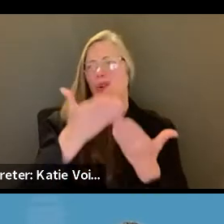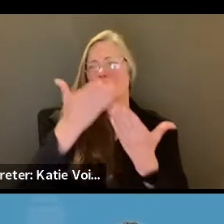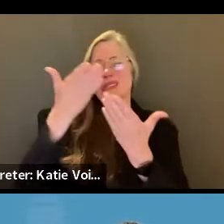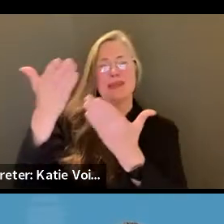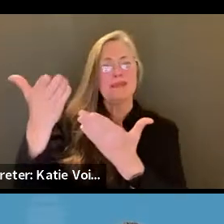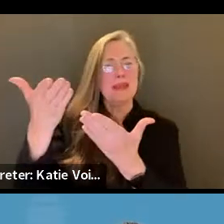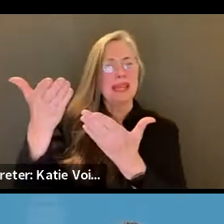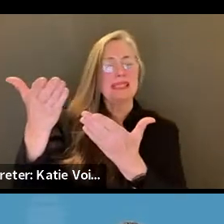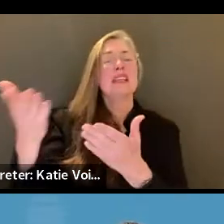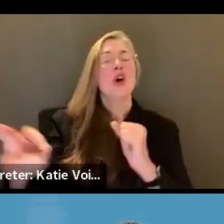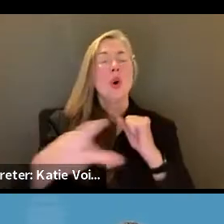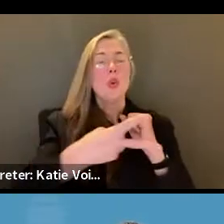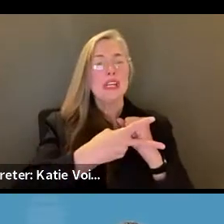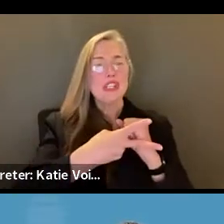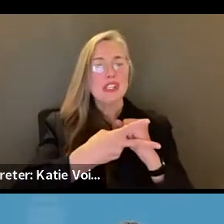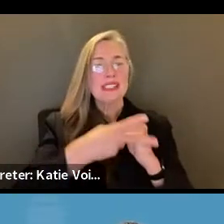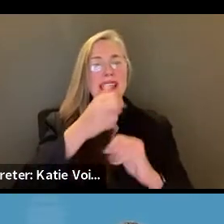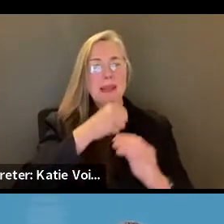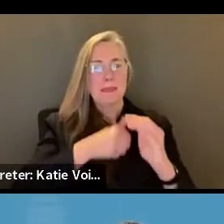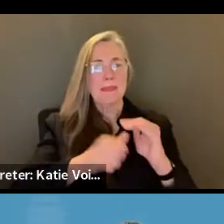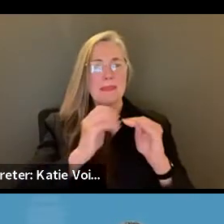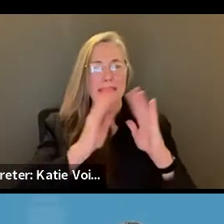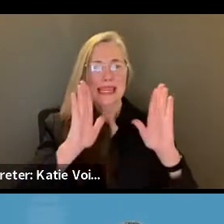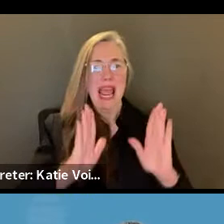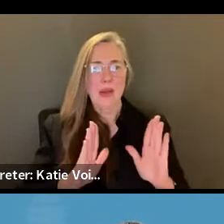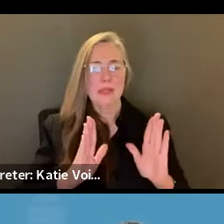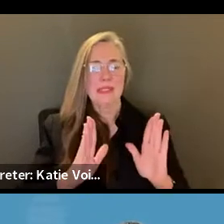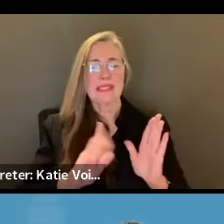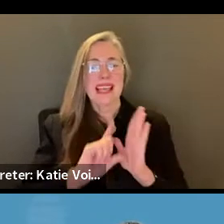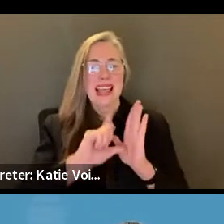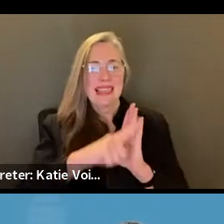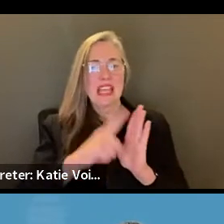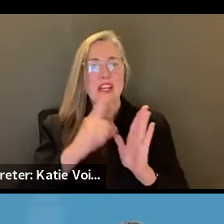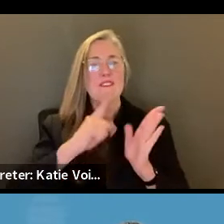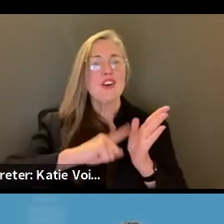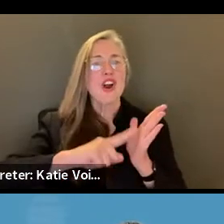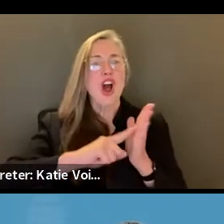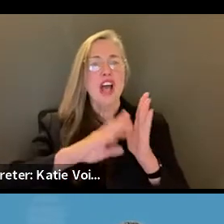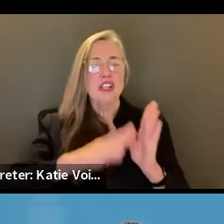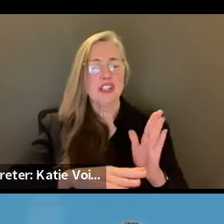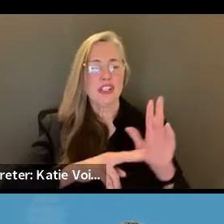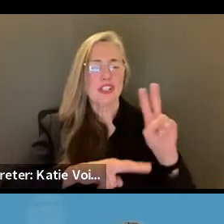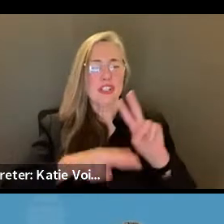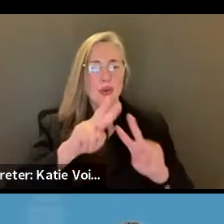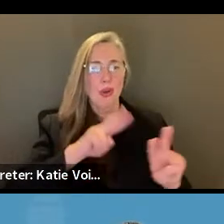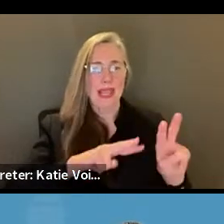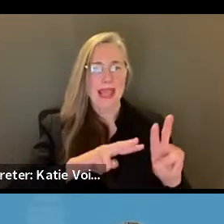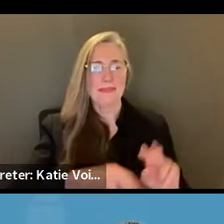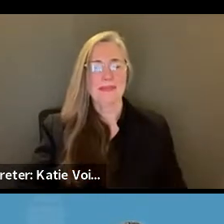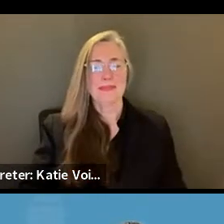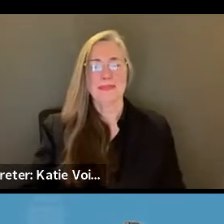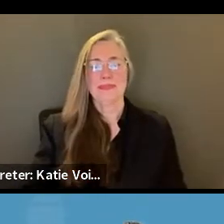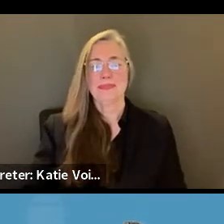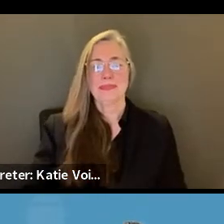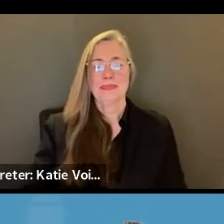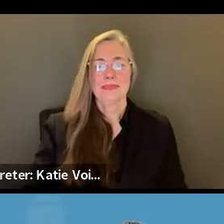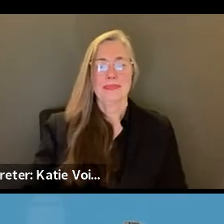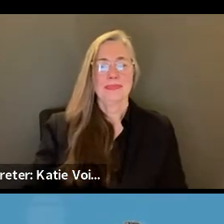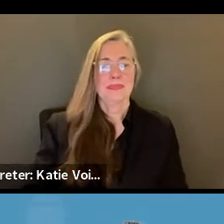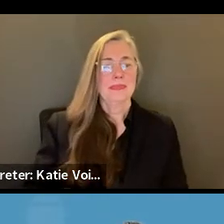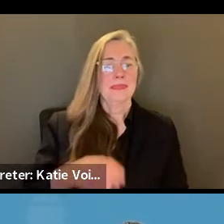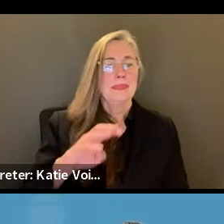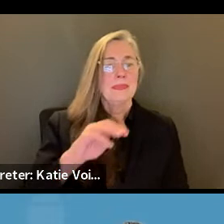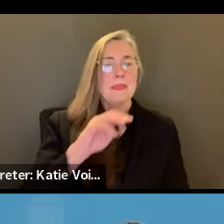that we keep in-house for our auditors. Okay, awesome. Ms. Trujillo, are there any public comment requests on this item?